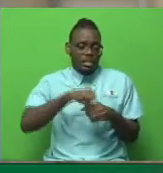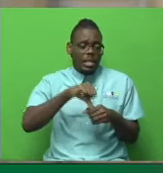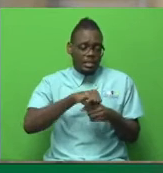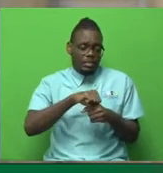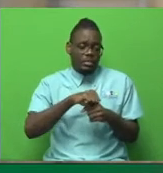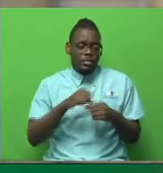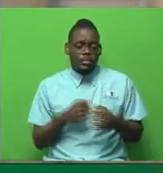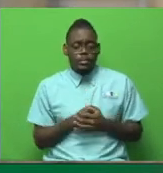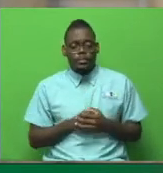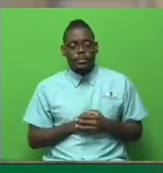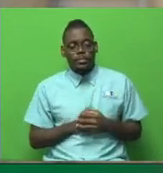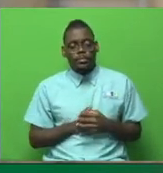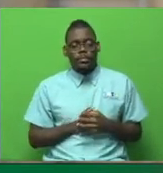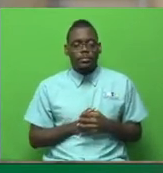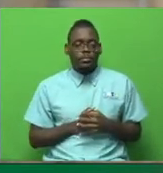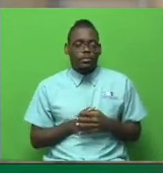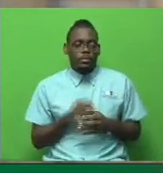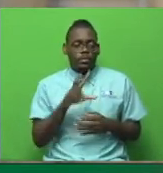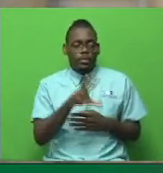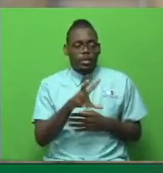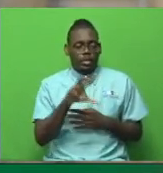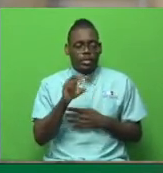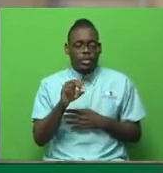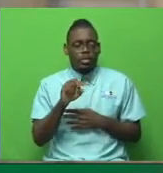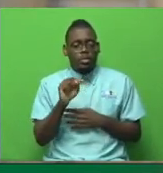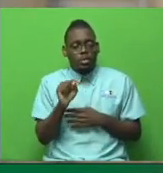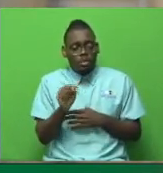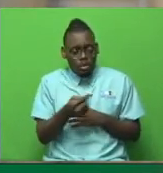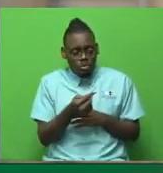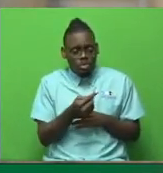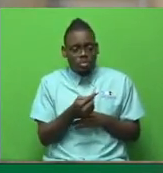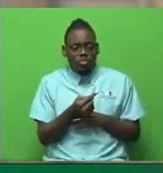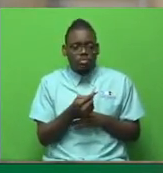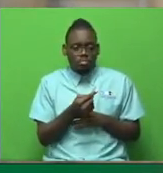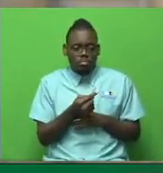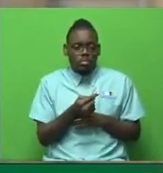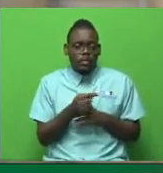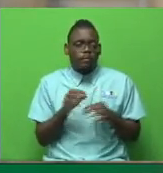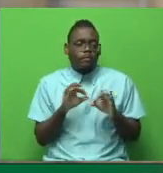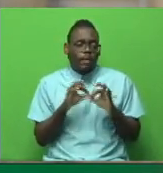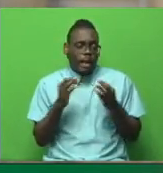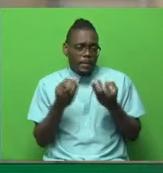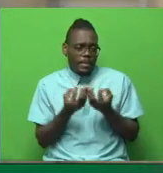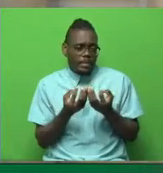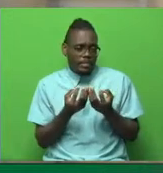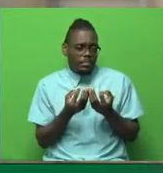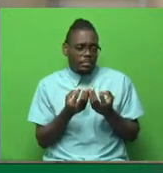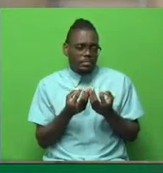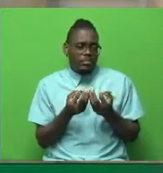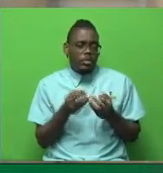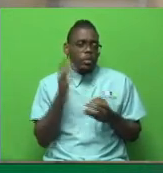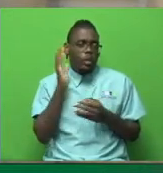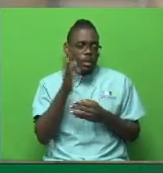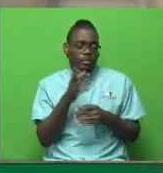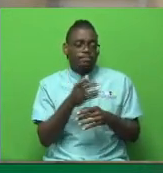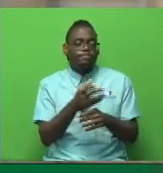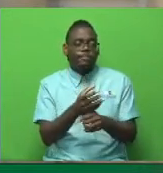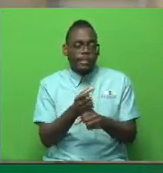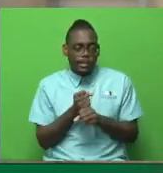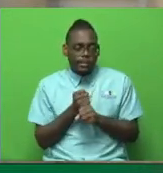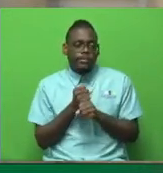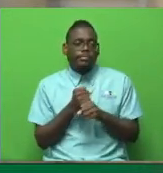low-income customers of both both Vasa and Tien Tech will receive water and electricity subsidies at an estimated cost